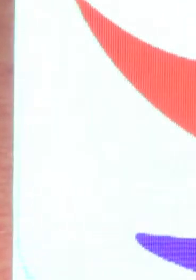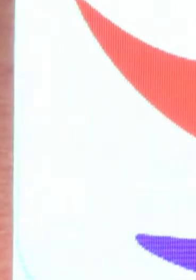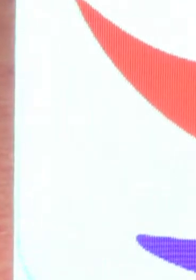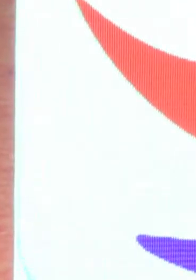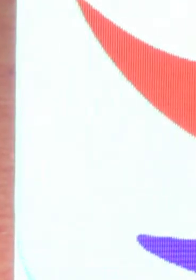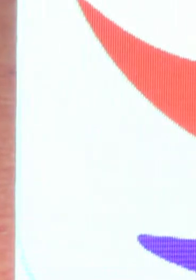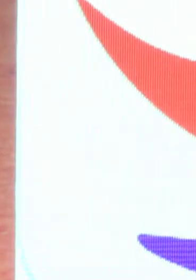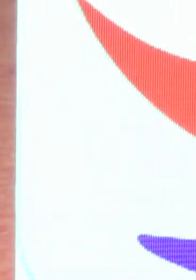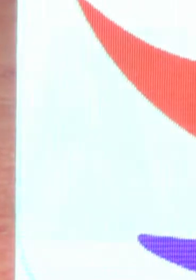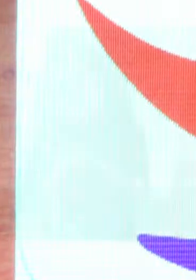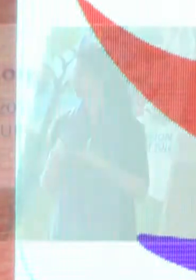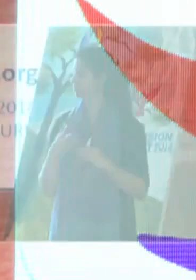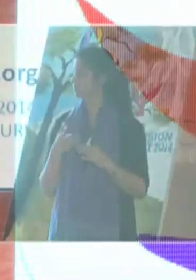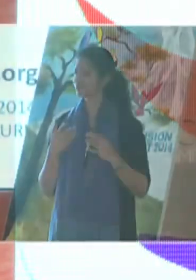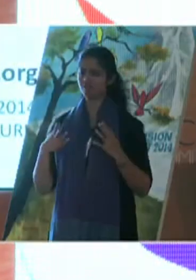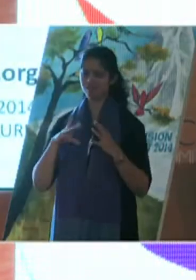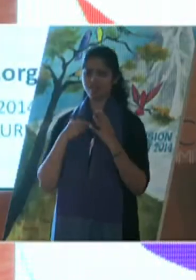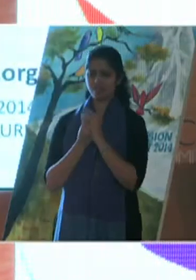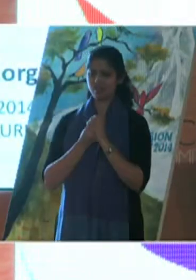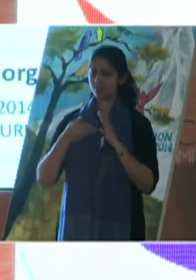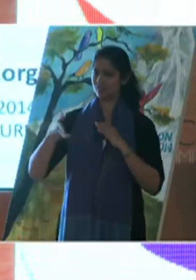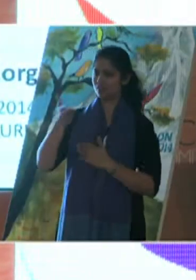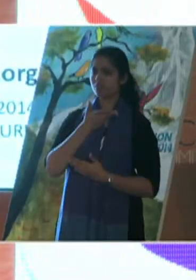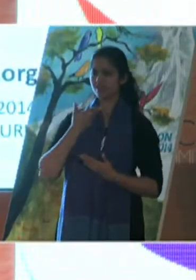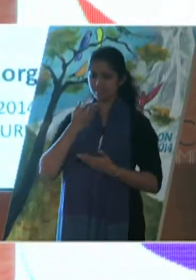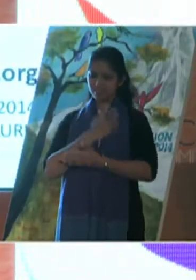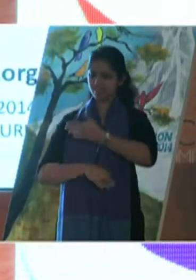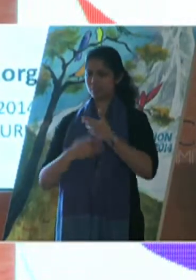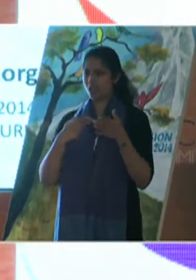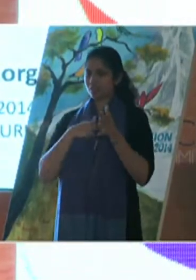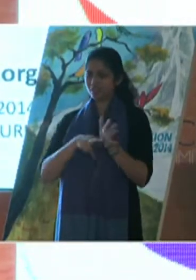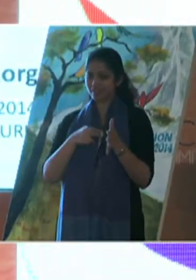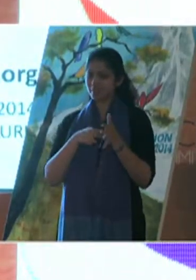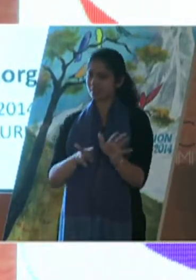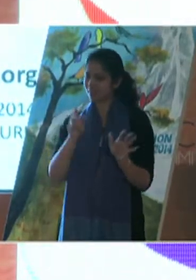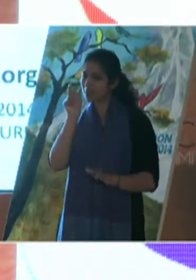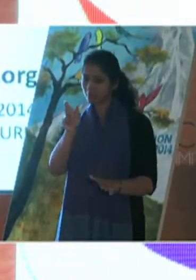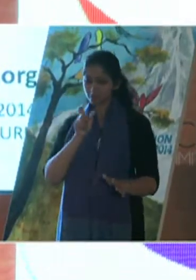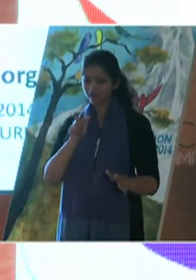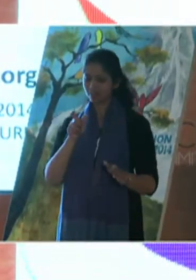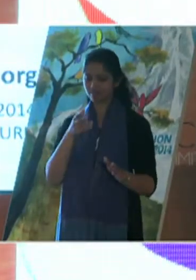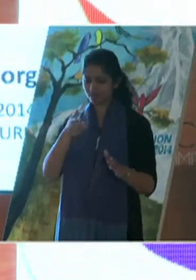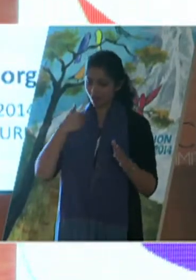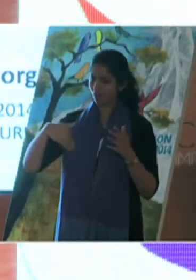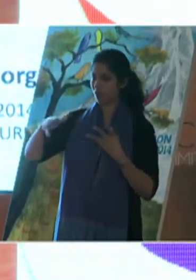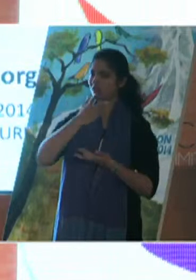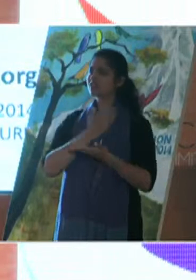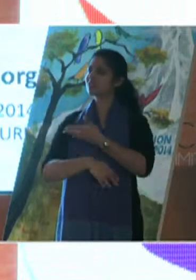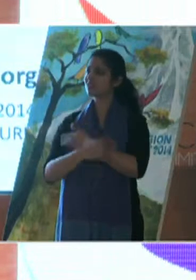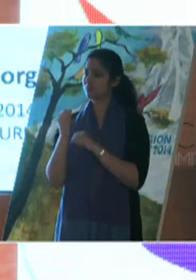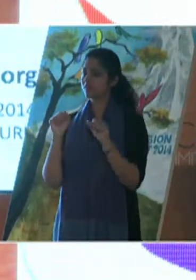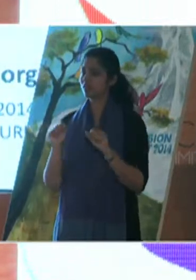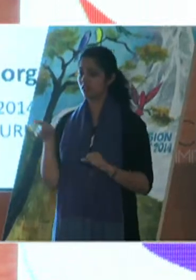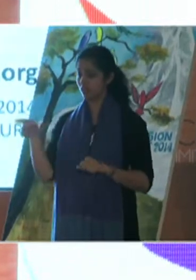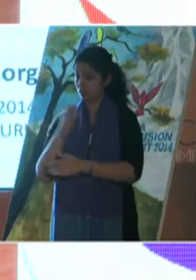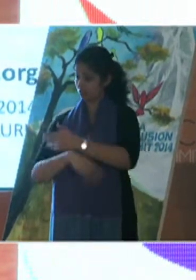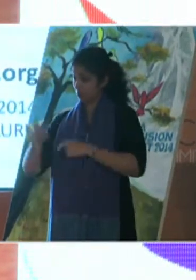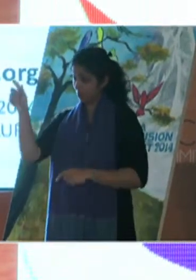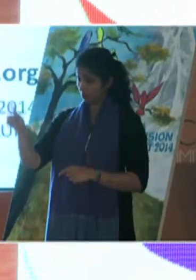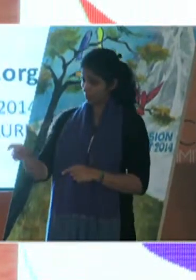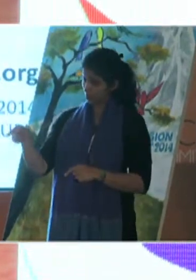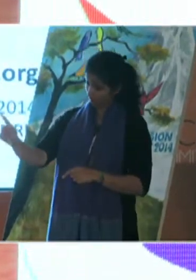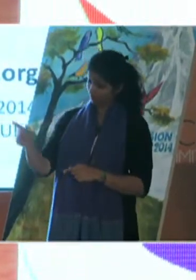want to have two last things. One is about inclusion, and with the word disability. In this forum,